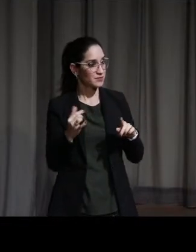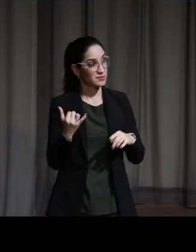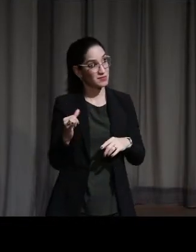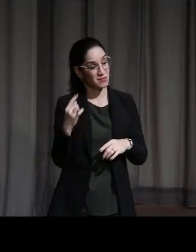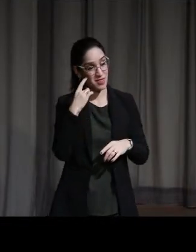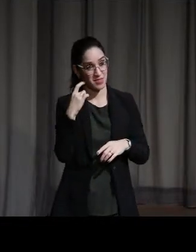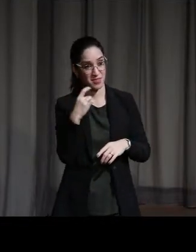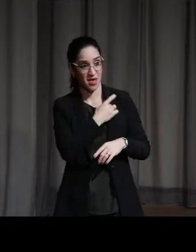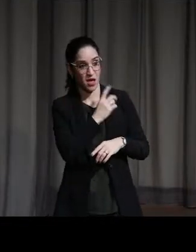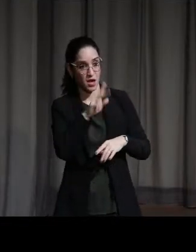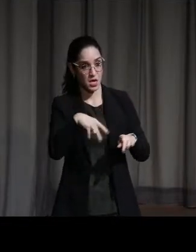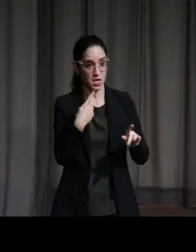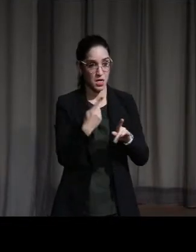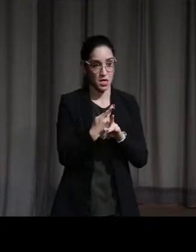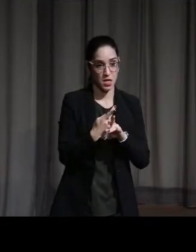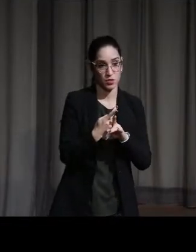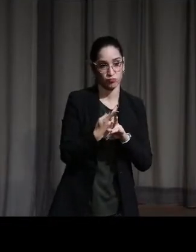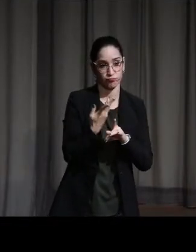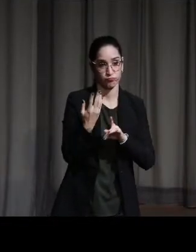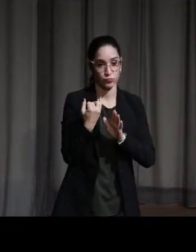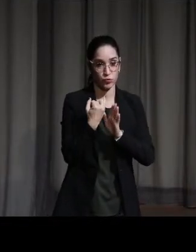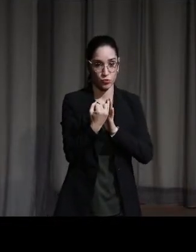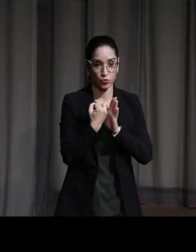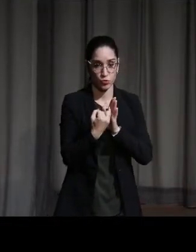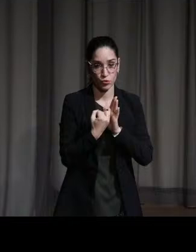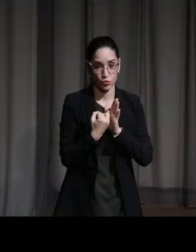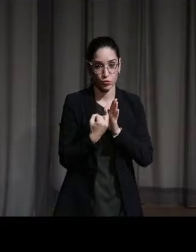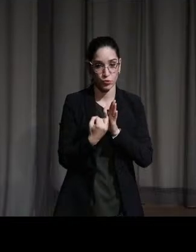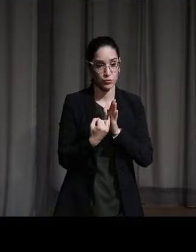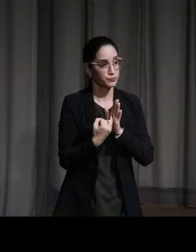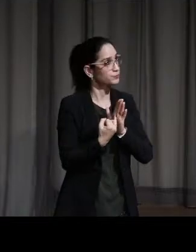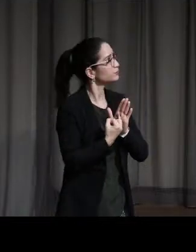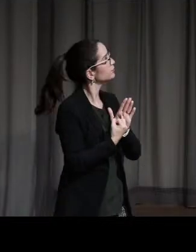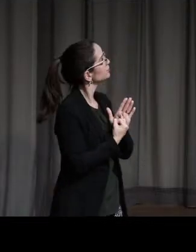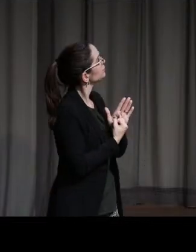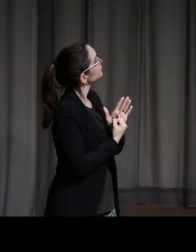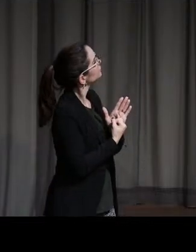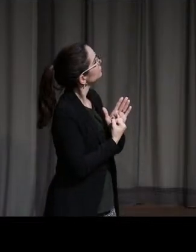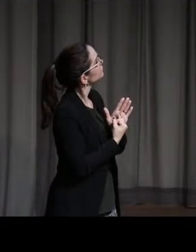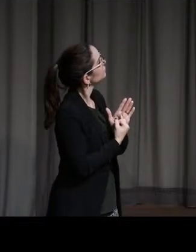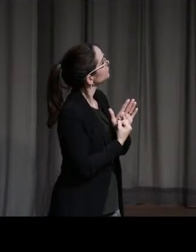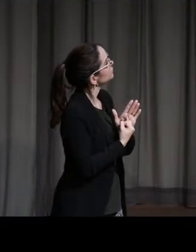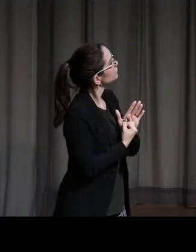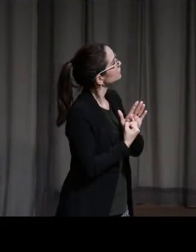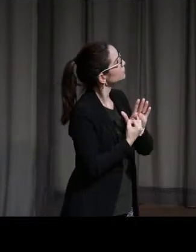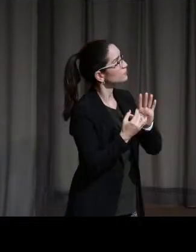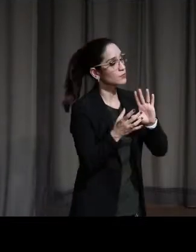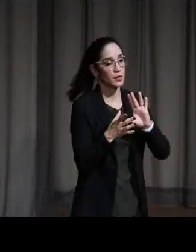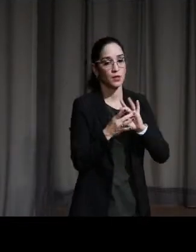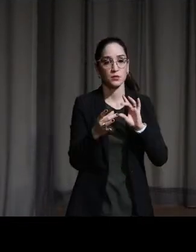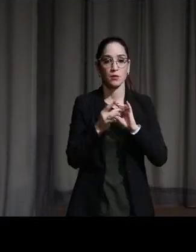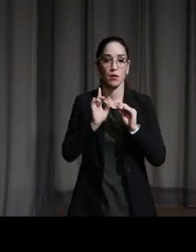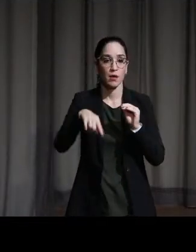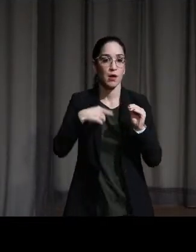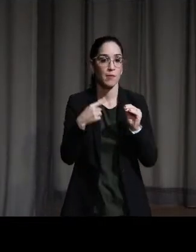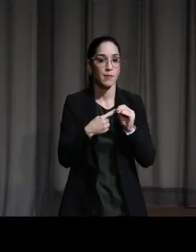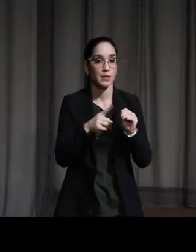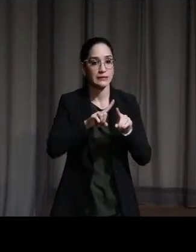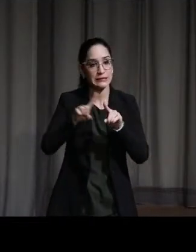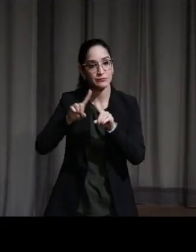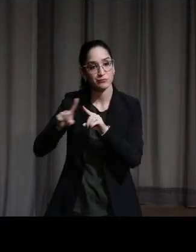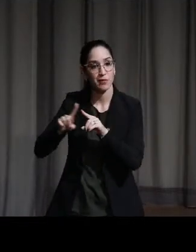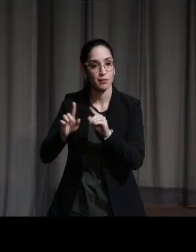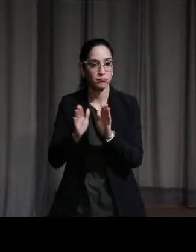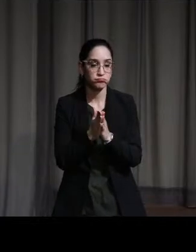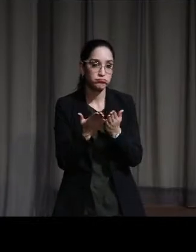seeing this work, which ostensibly references, a biblical theme, original sin. Again, the